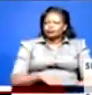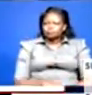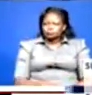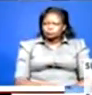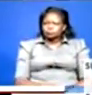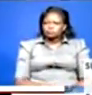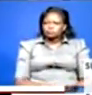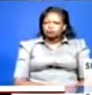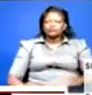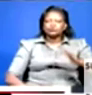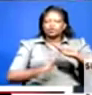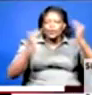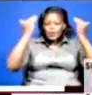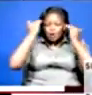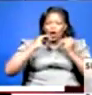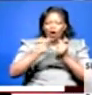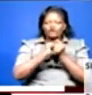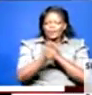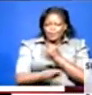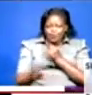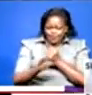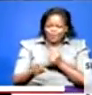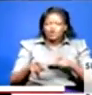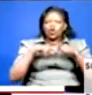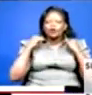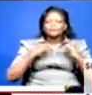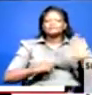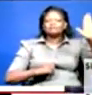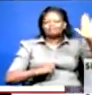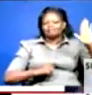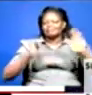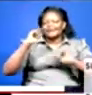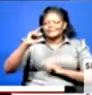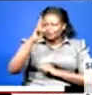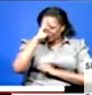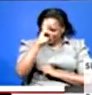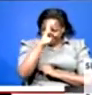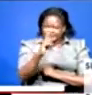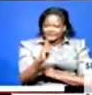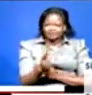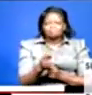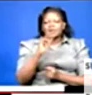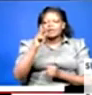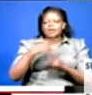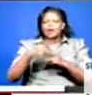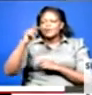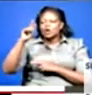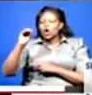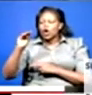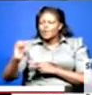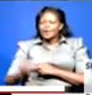The Supreme Court on Friday morning played host to the swearing-in of Inspector General of Police Japheth Koome.